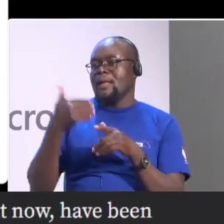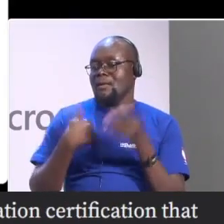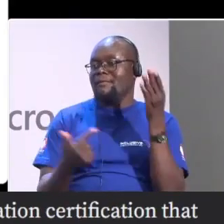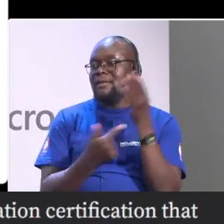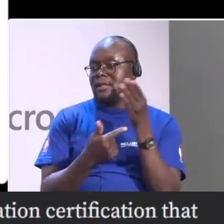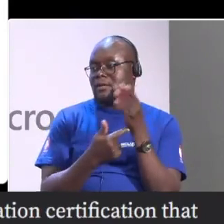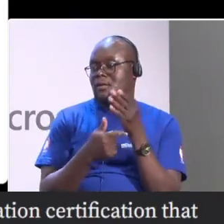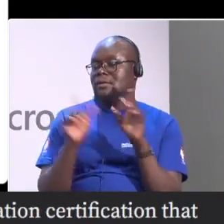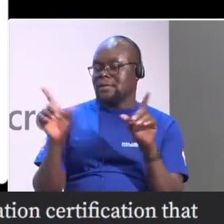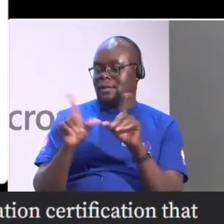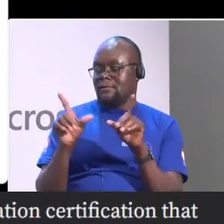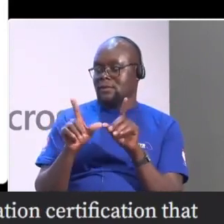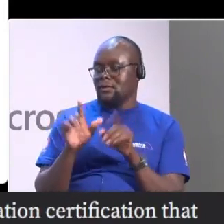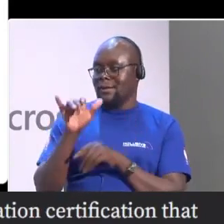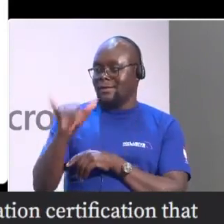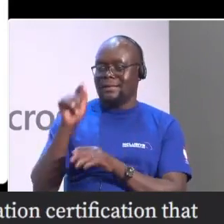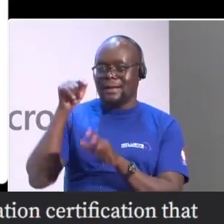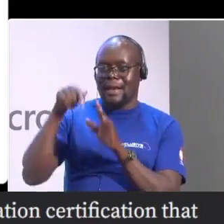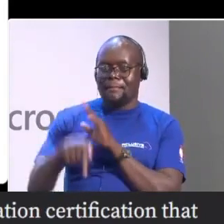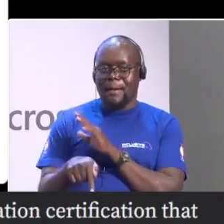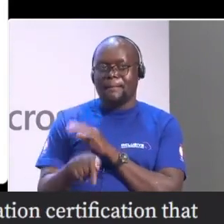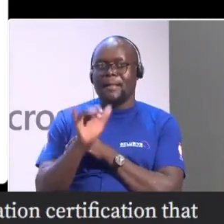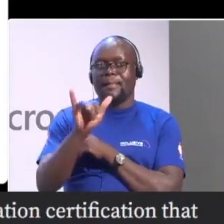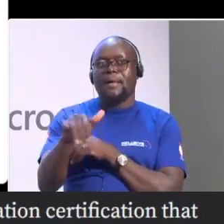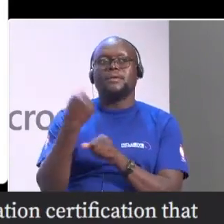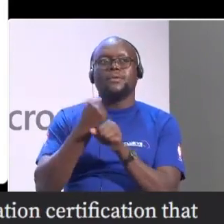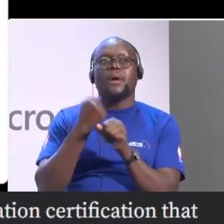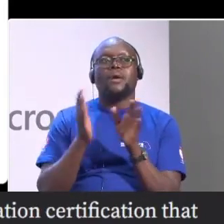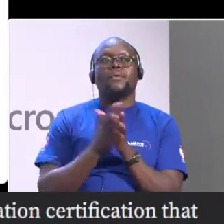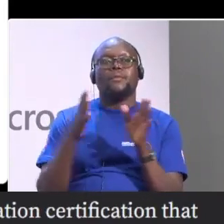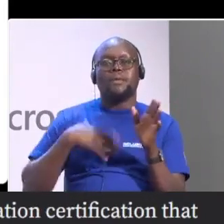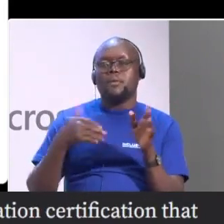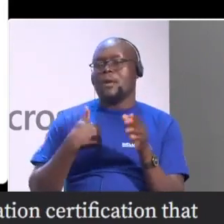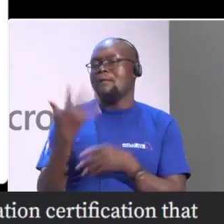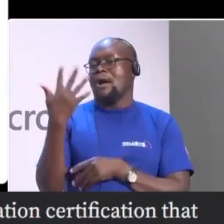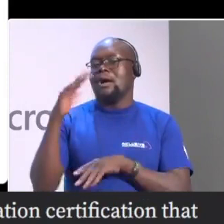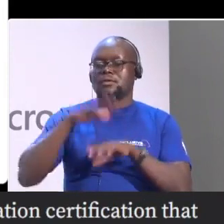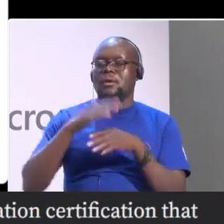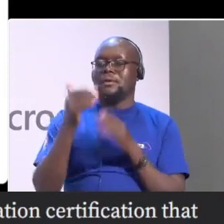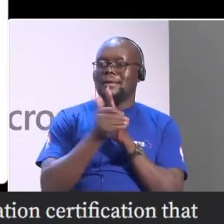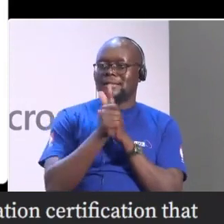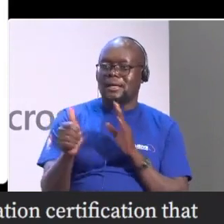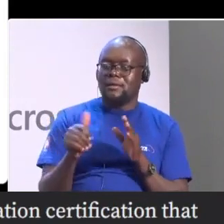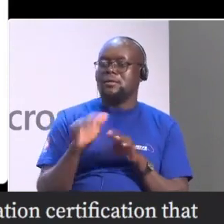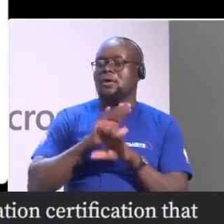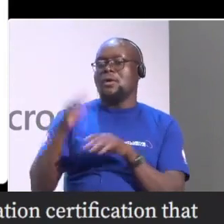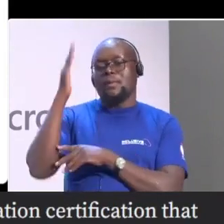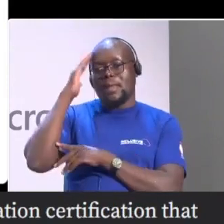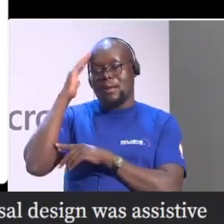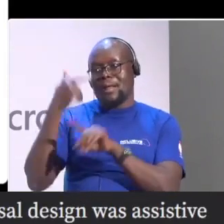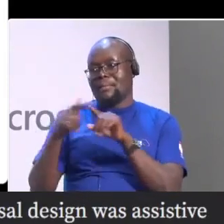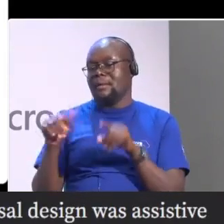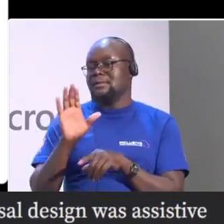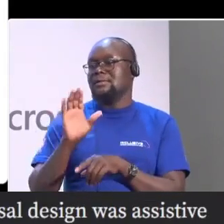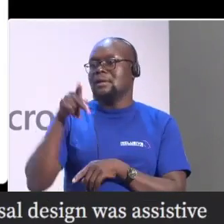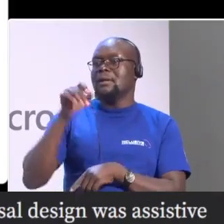technical certifications that are deeper, and that goes with people that have hands-on skills, not the knowledge, like the